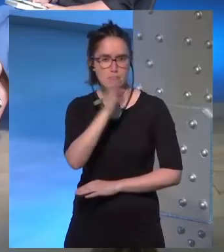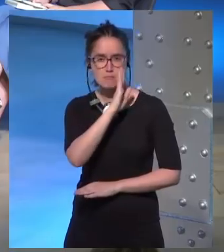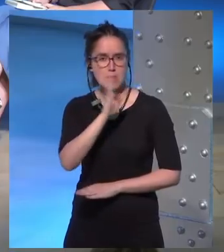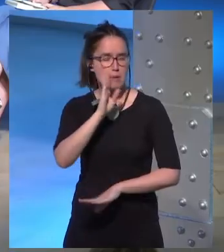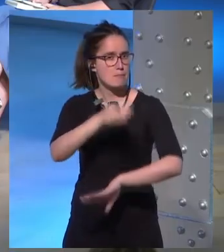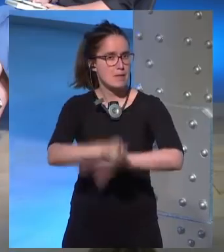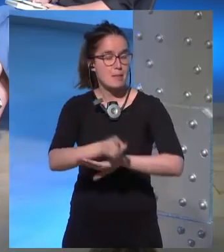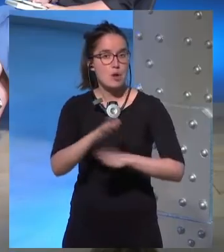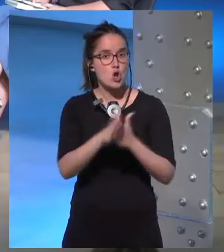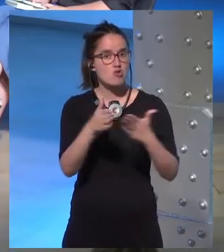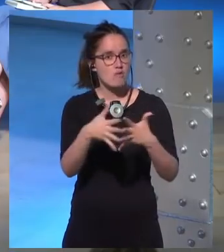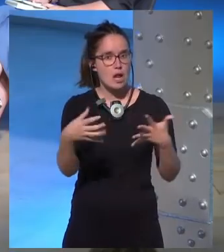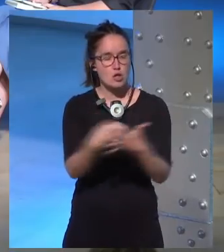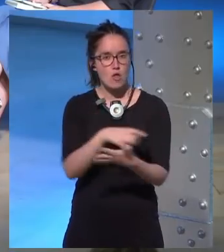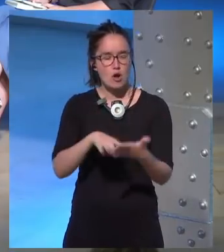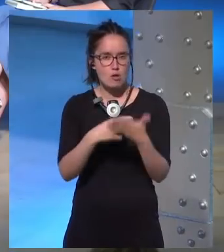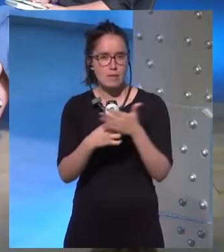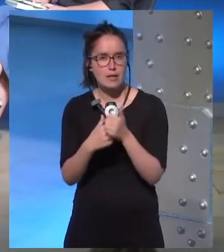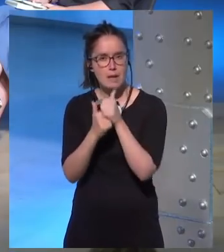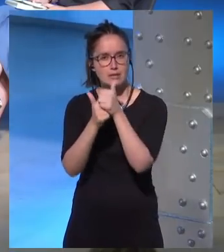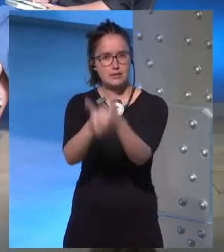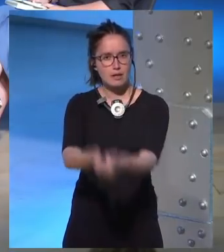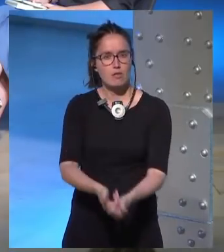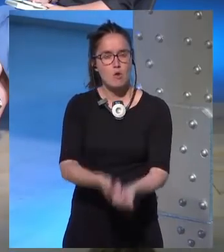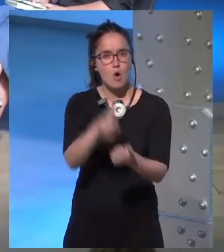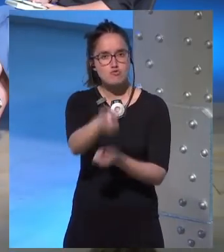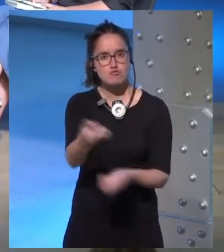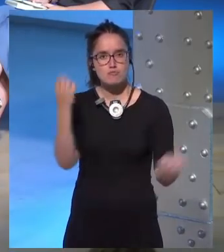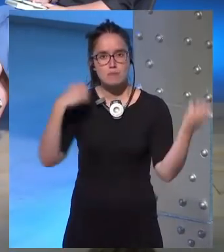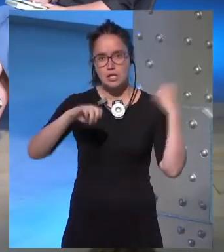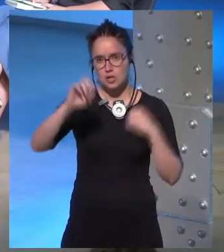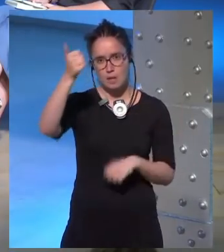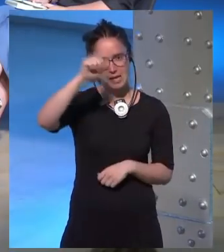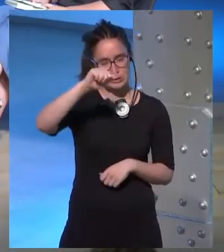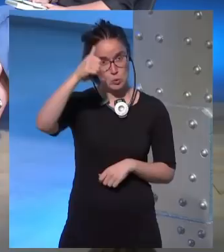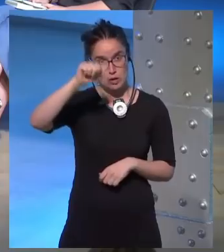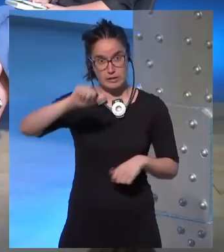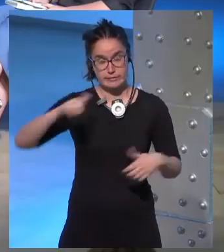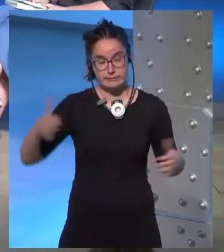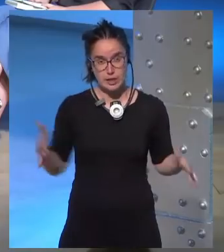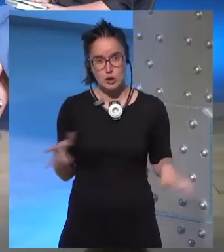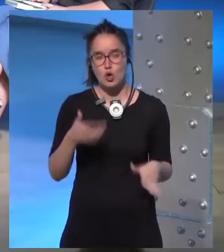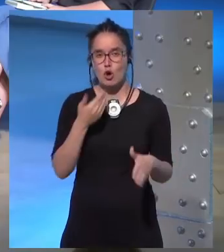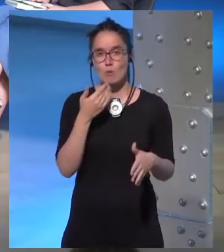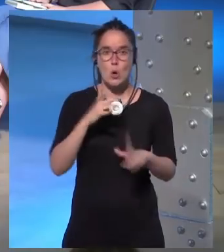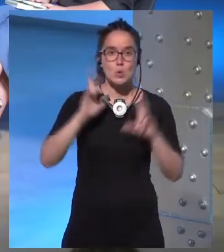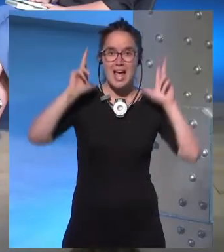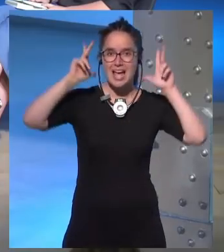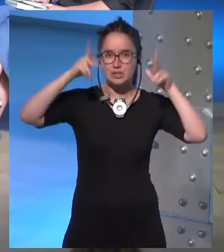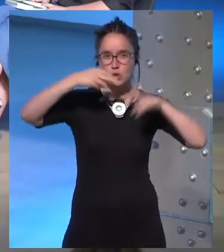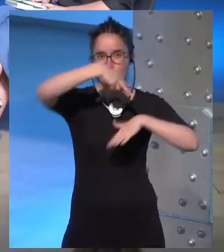male character who gets his ass lost on the planet or something. It's really stupid. He's some astronaut, right, that comes in. So it's a very common